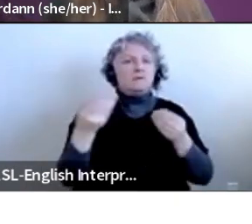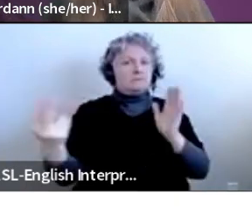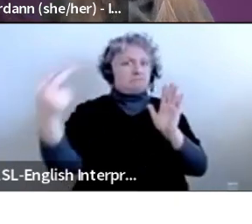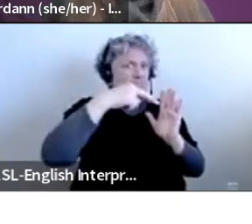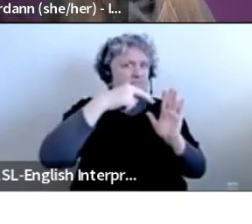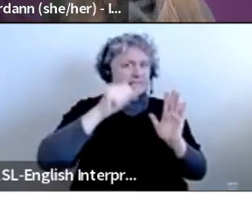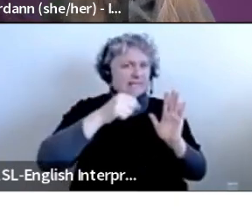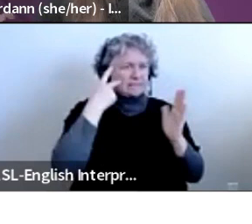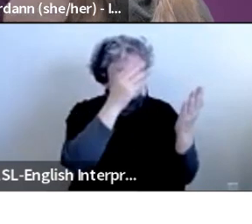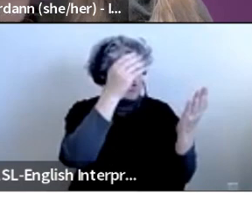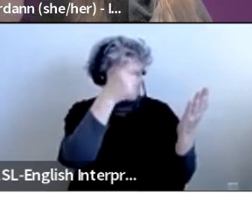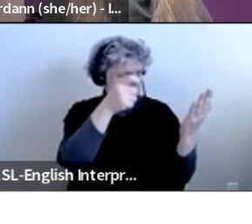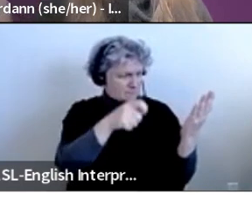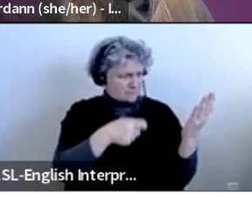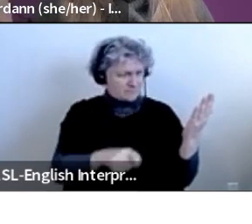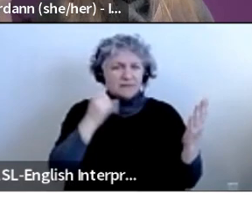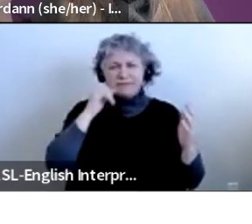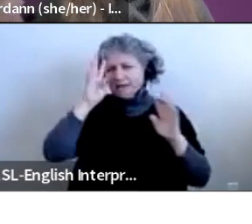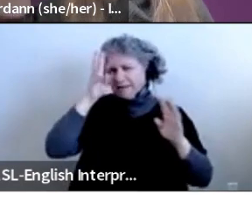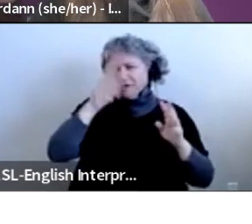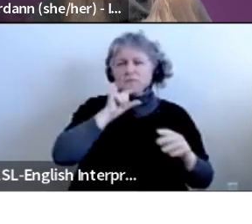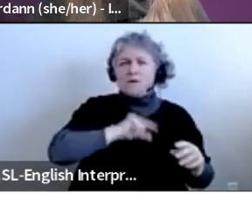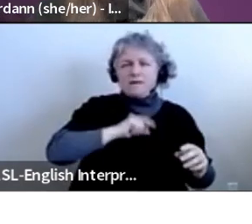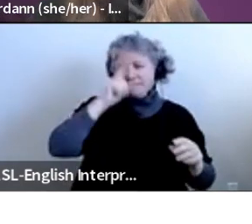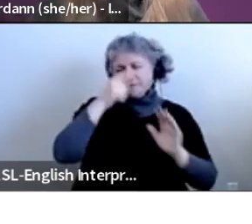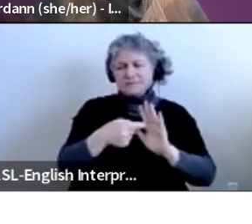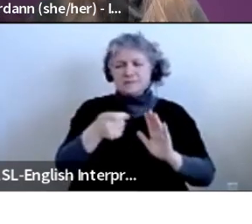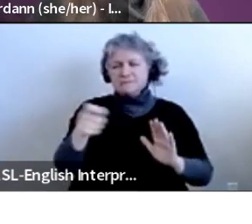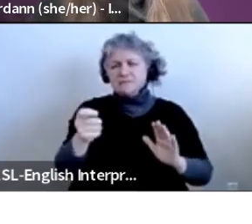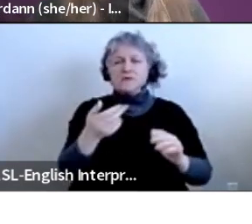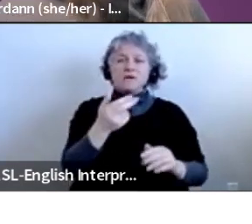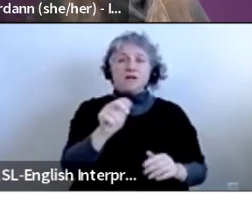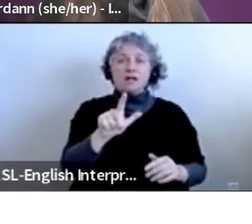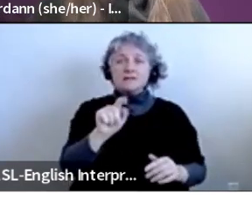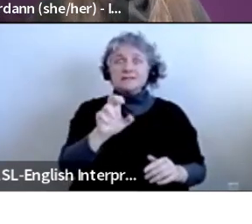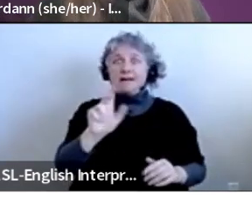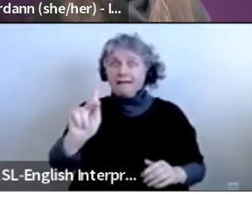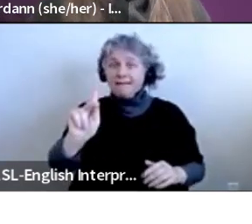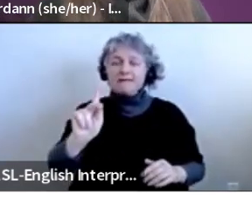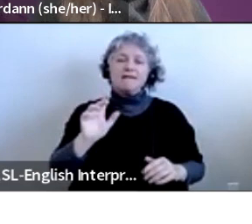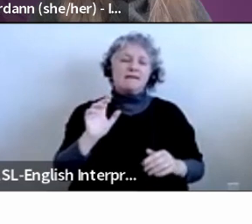it. So if you click Innovation Guelph, for example, or if you click Haltech, you'll be sorted